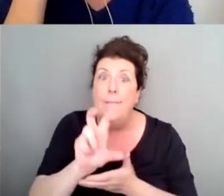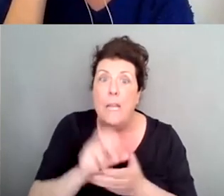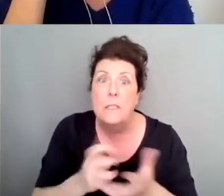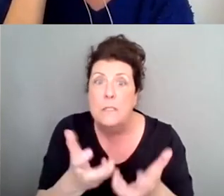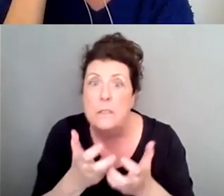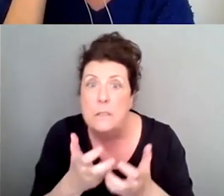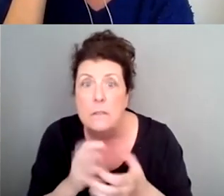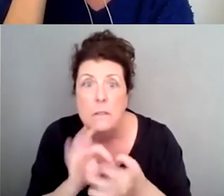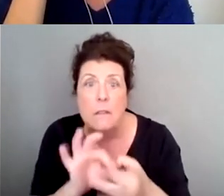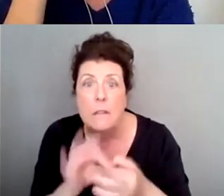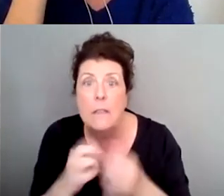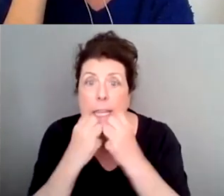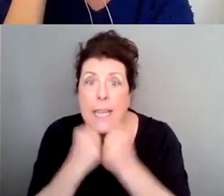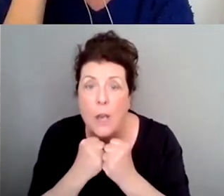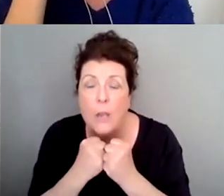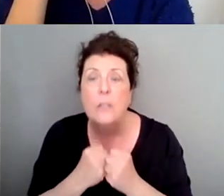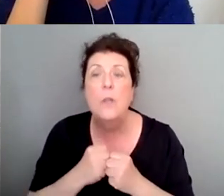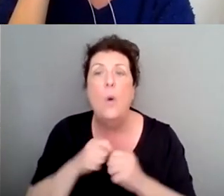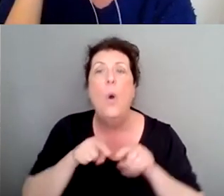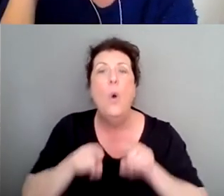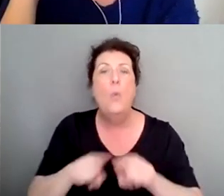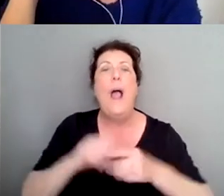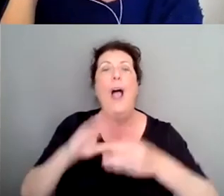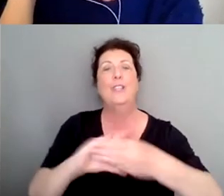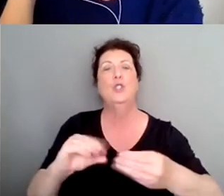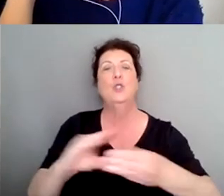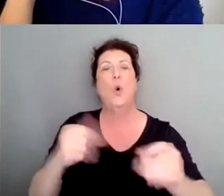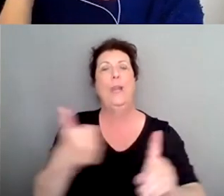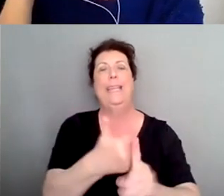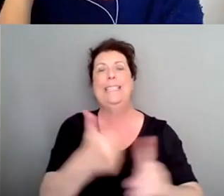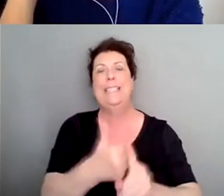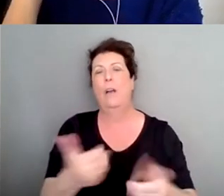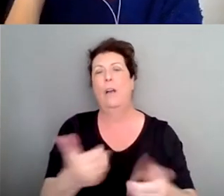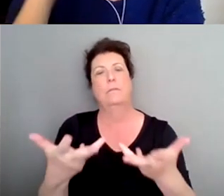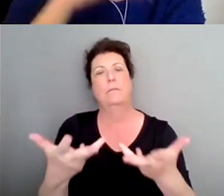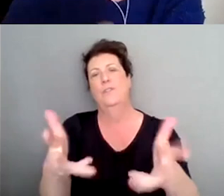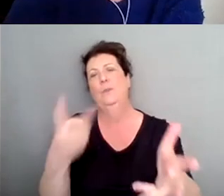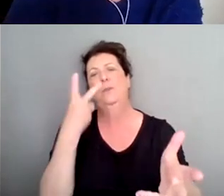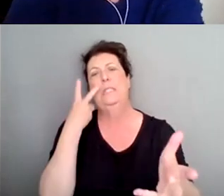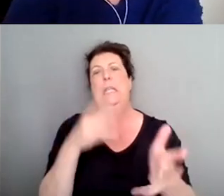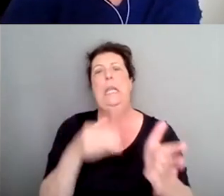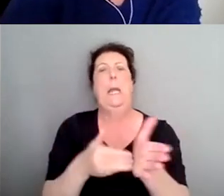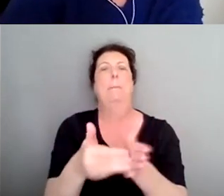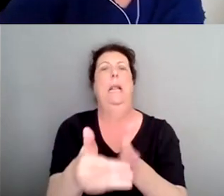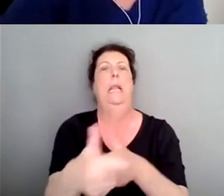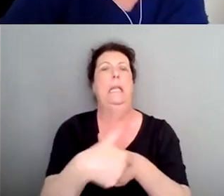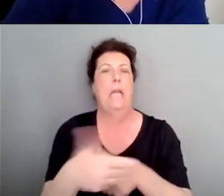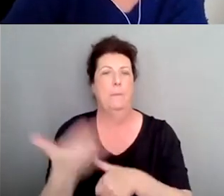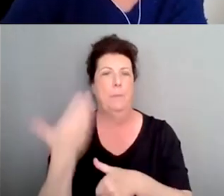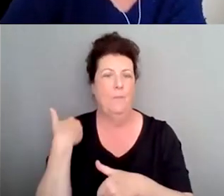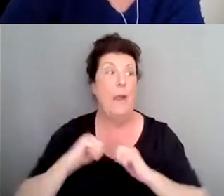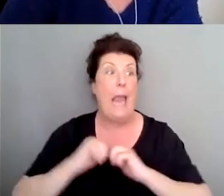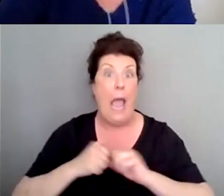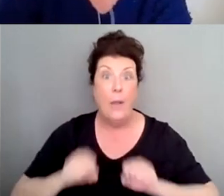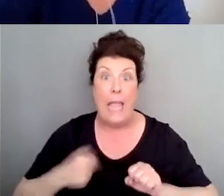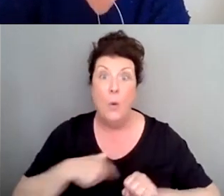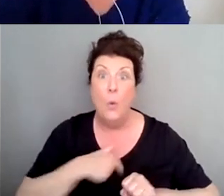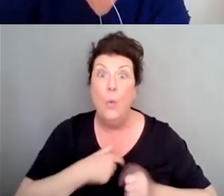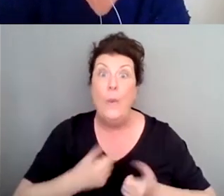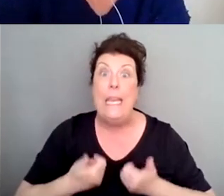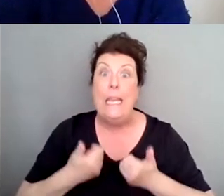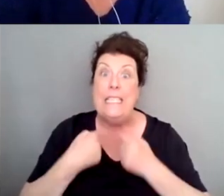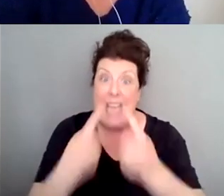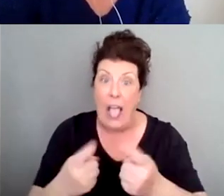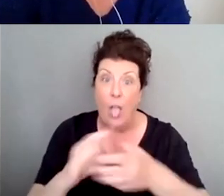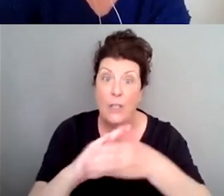is, is, is, I would say one you've seen a million times before, how can we tell it in a way that invest an audience and I think the answer is like